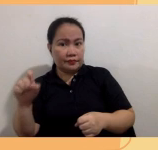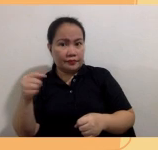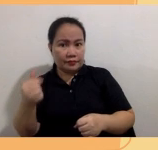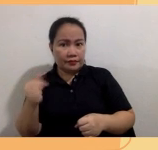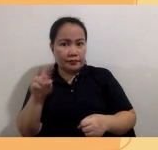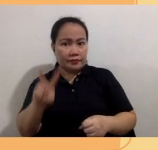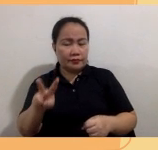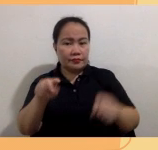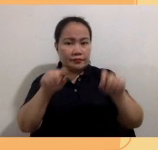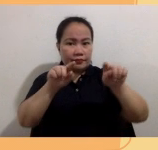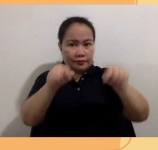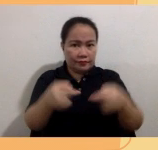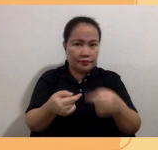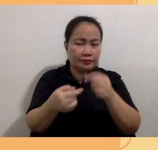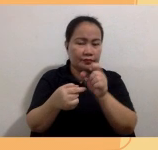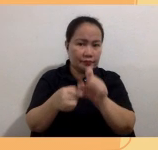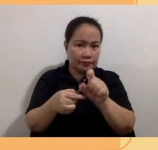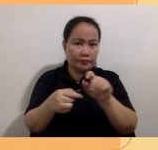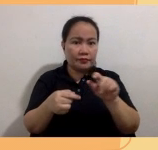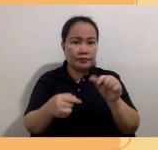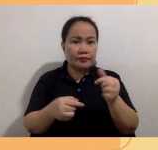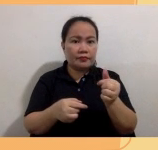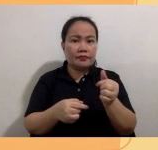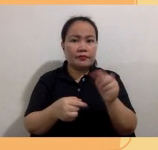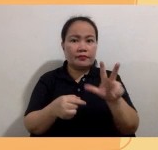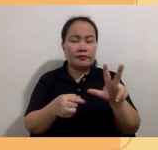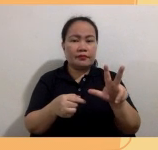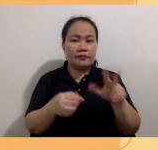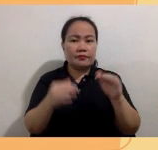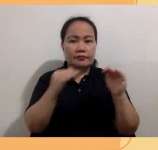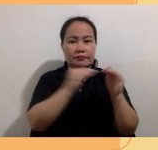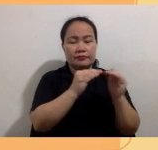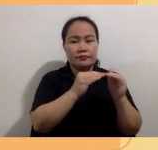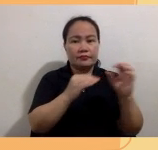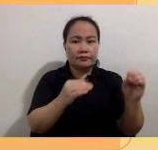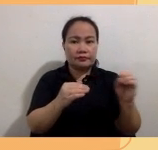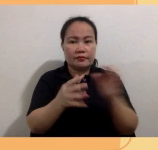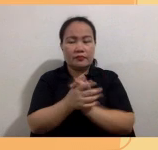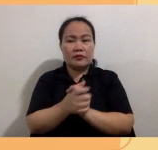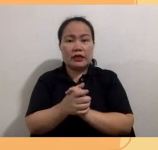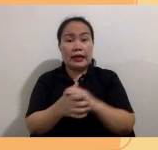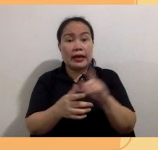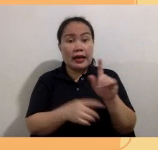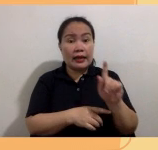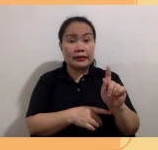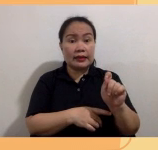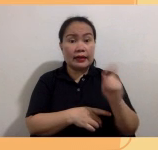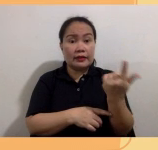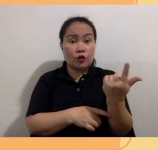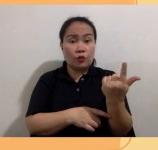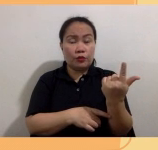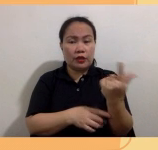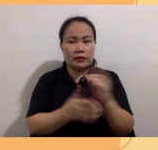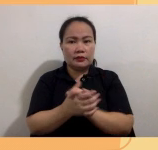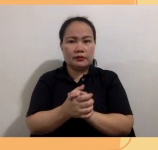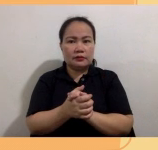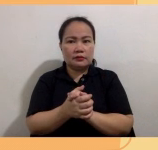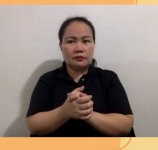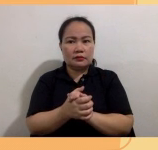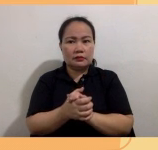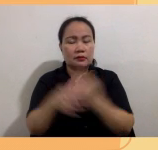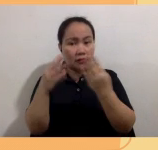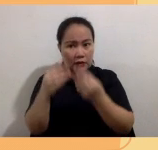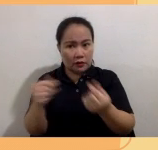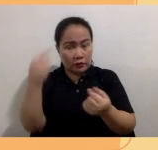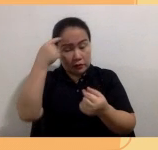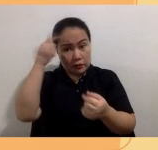3 is equal to 0. So, itong x squared plus 5x plus 6 is a general trinomial na pwede nating i-factor.